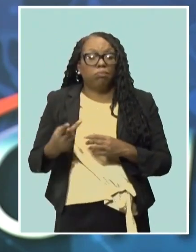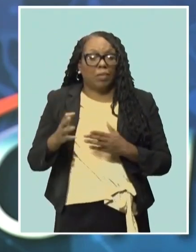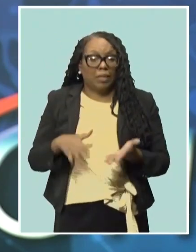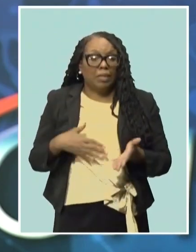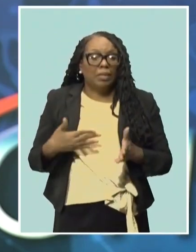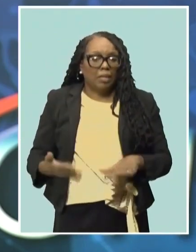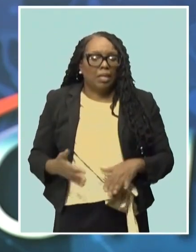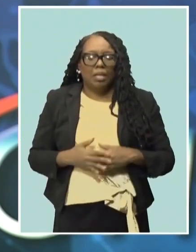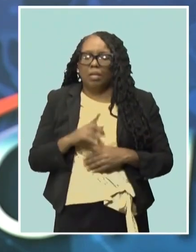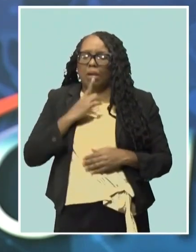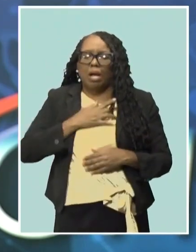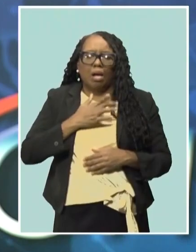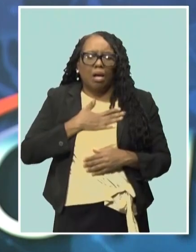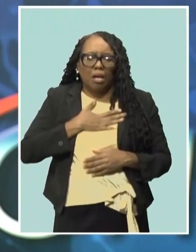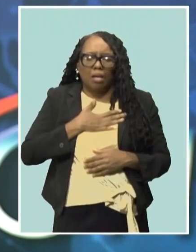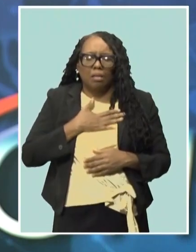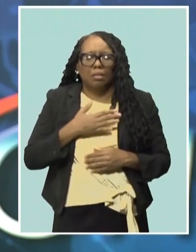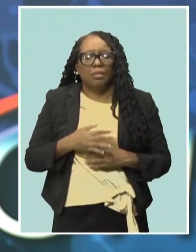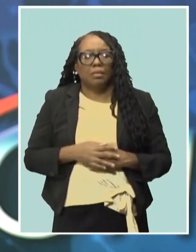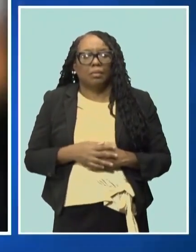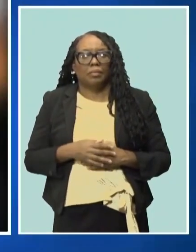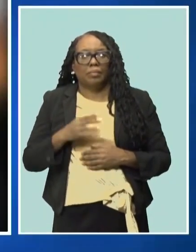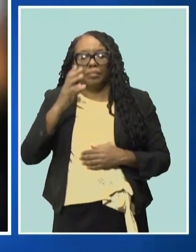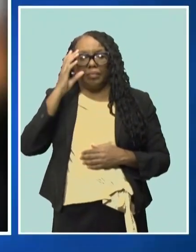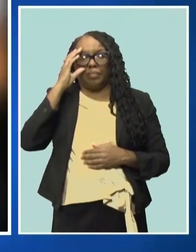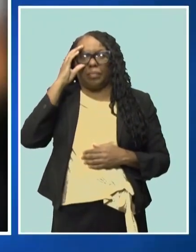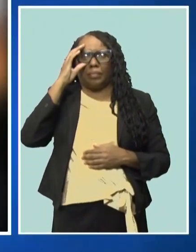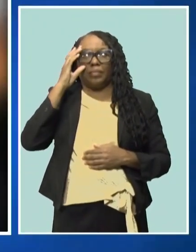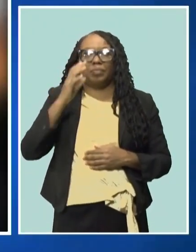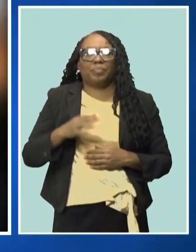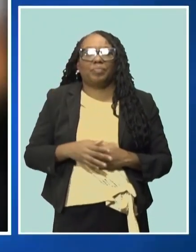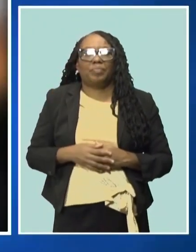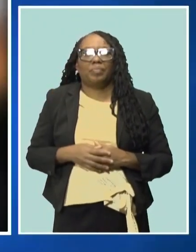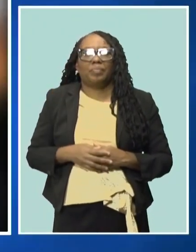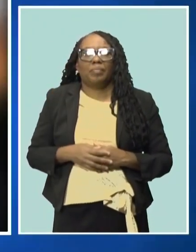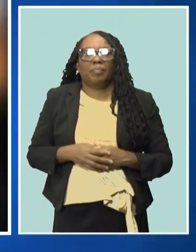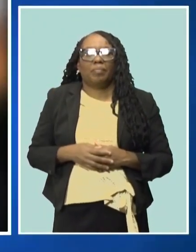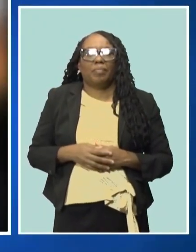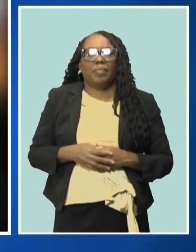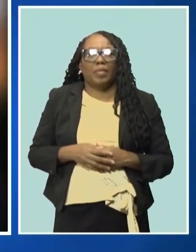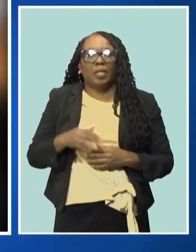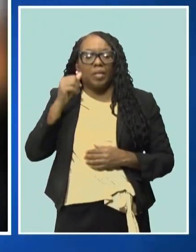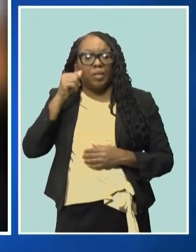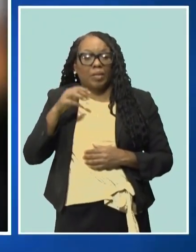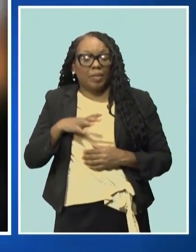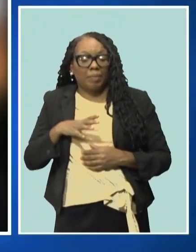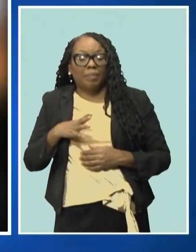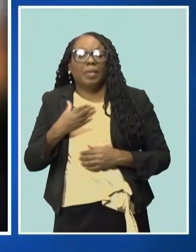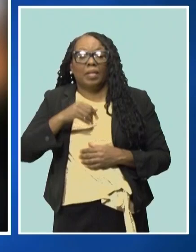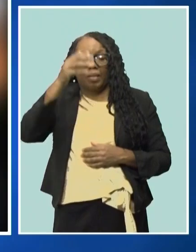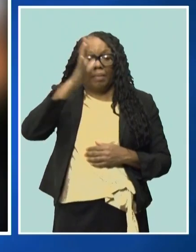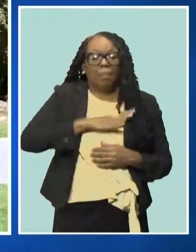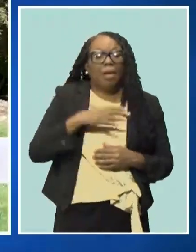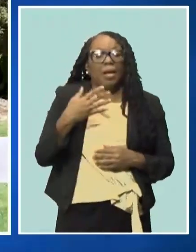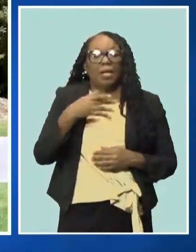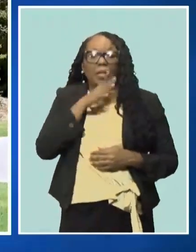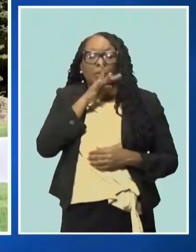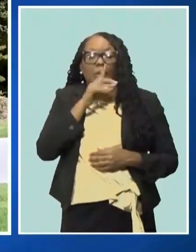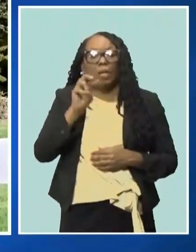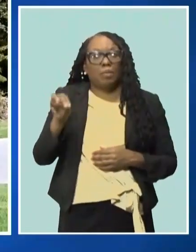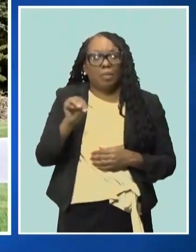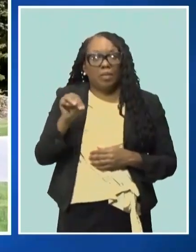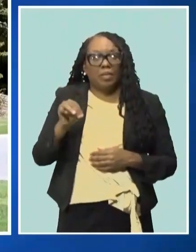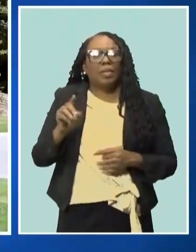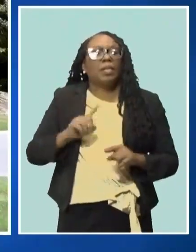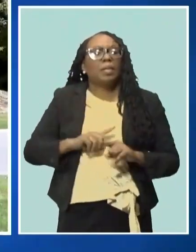Thorpe has that story. 15 minutes after Shavi Dublin and her fiance Andel McGarrell spoke on Monday, he died